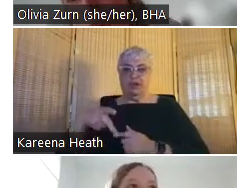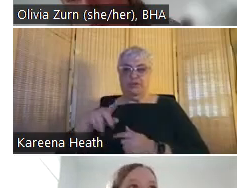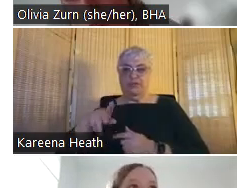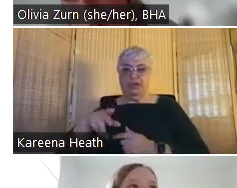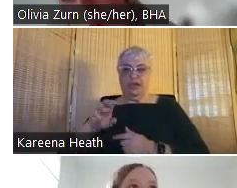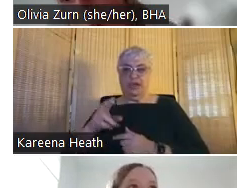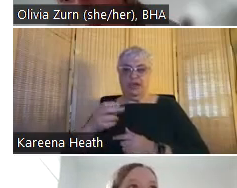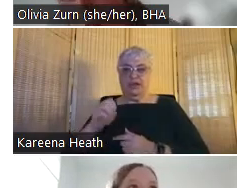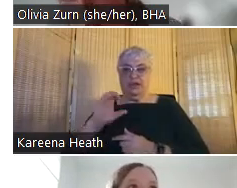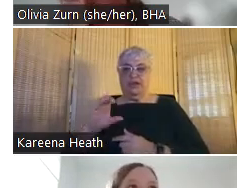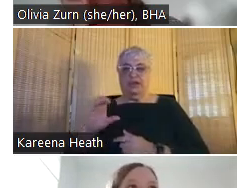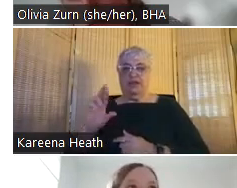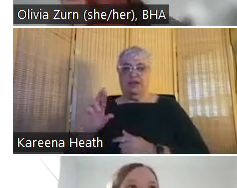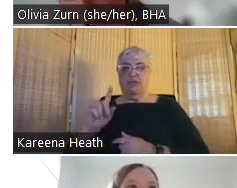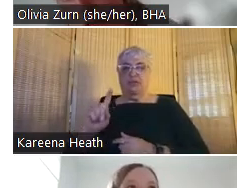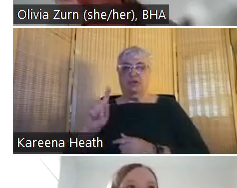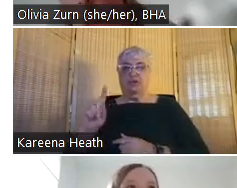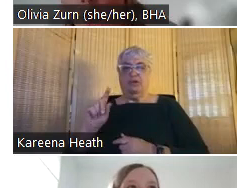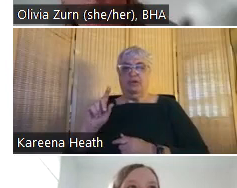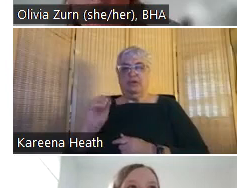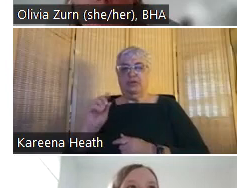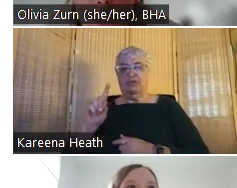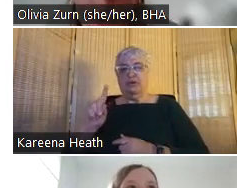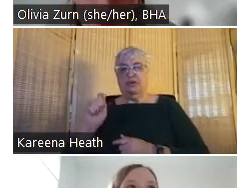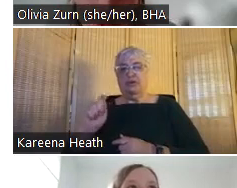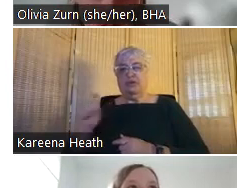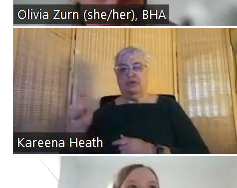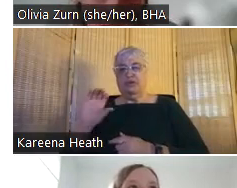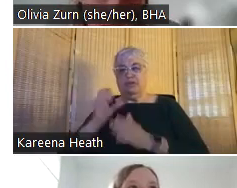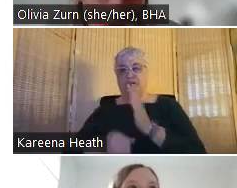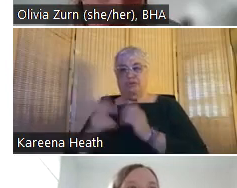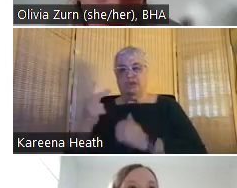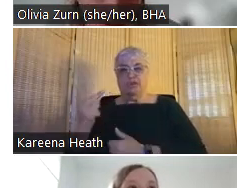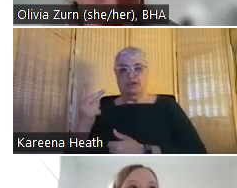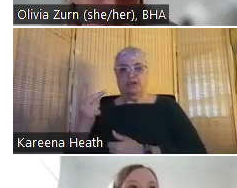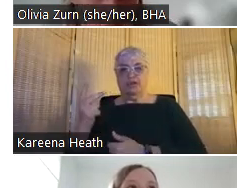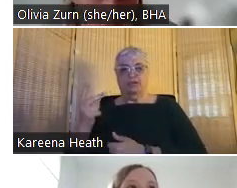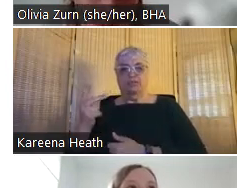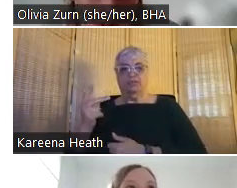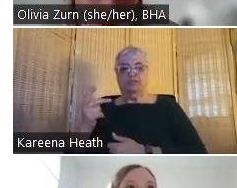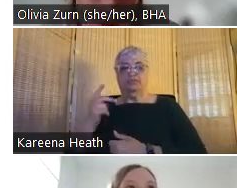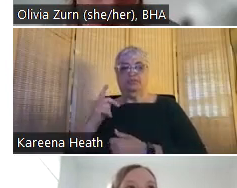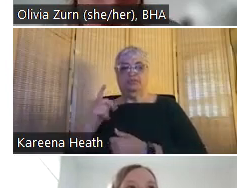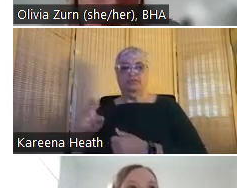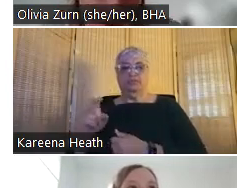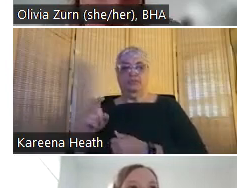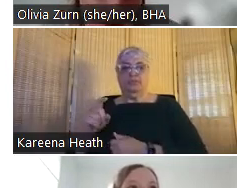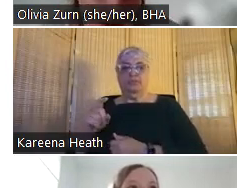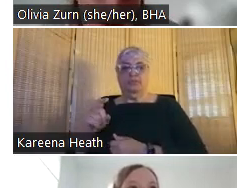6 CCR 1011-1, chapter 3. Acute treatment